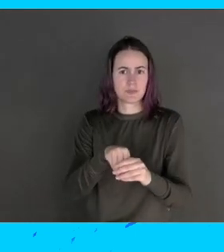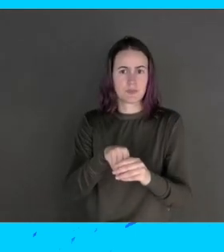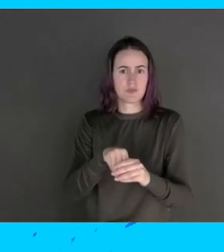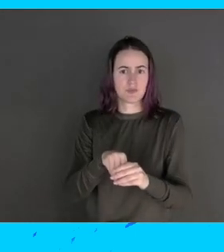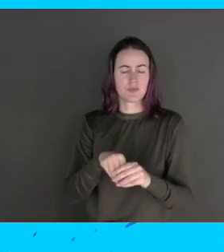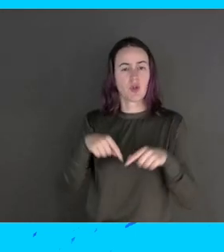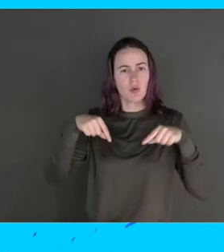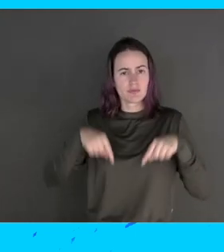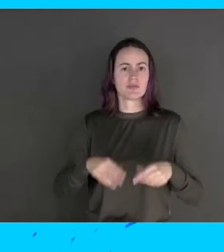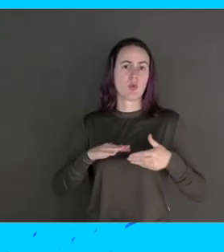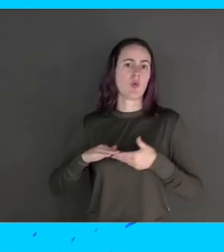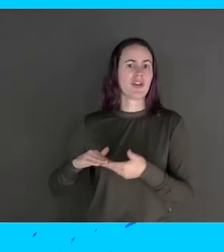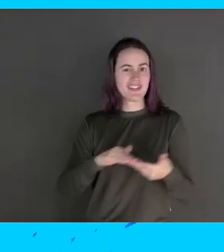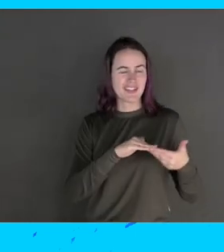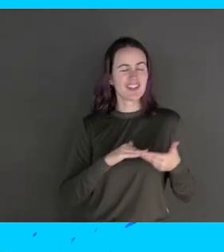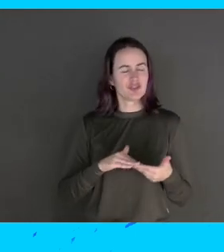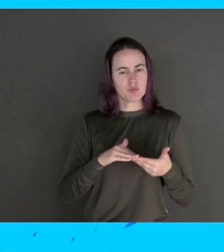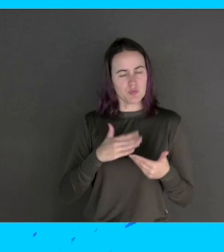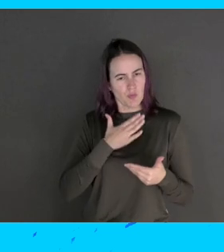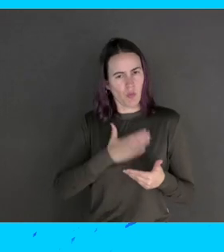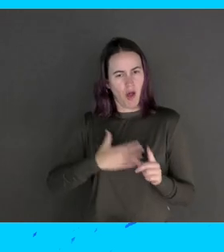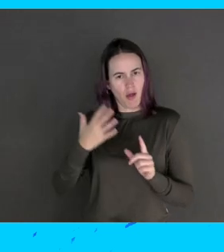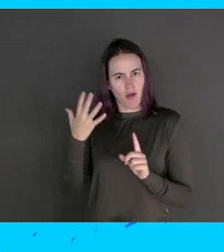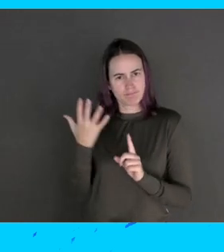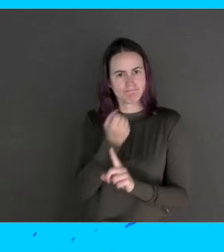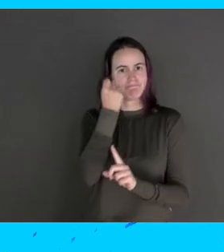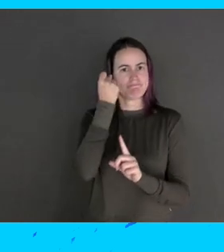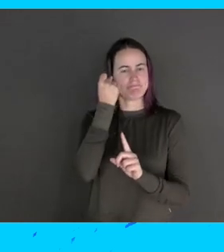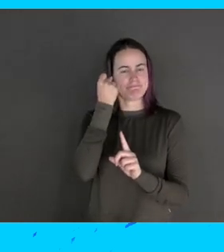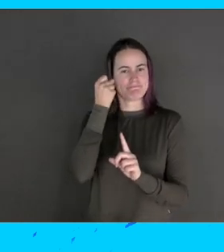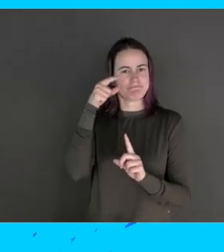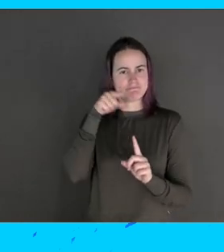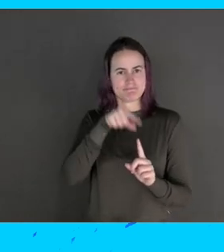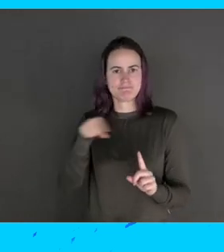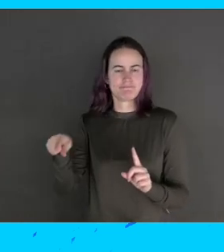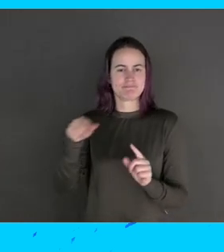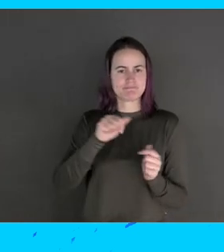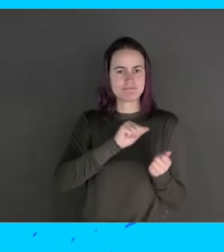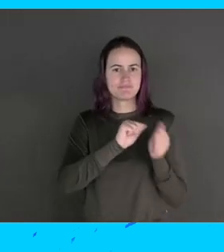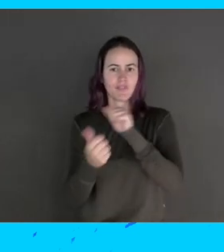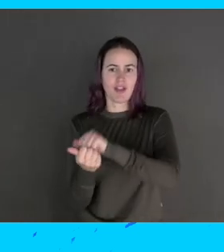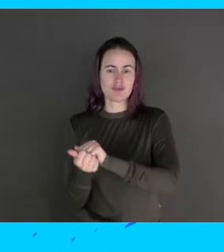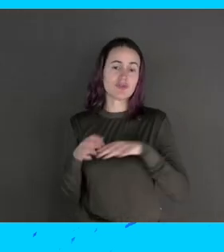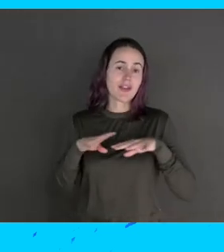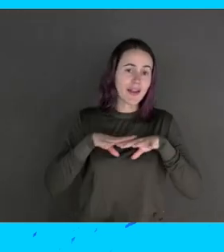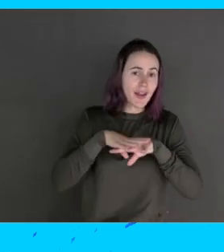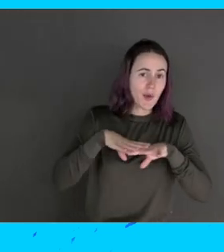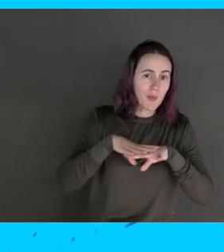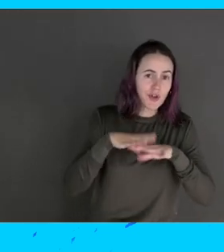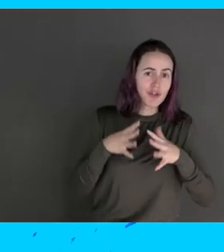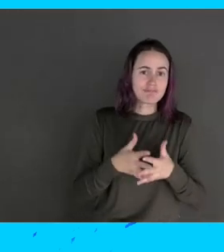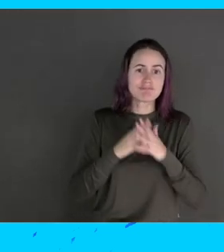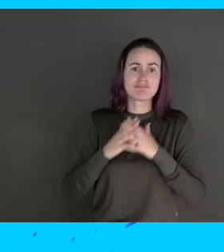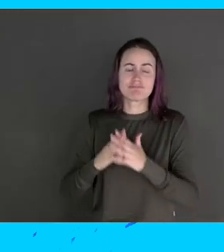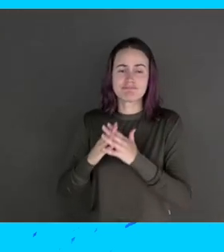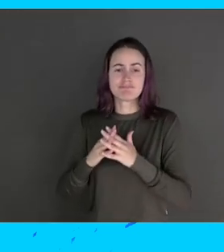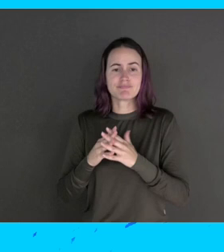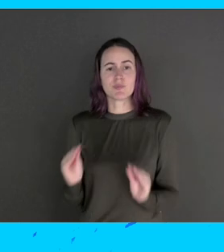are achieving this change by implementing this network to empower